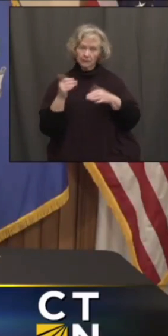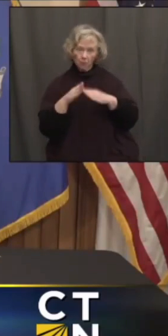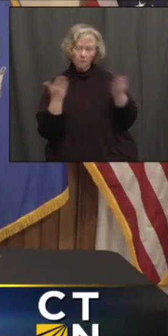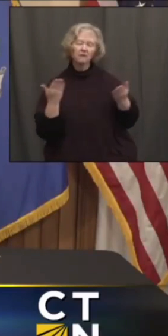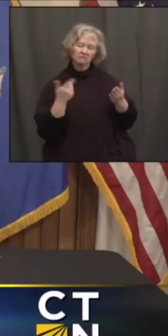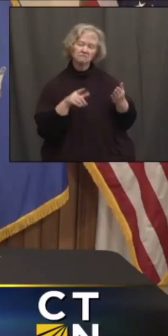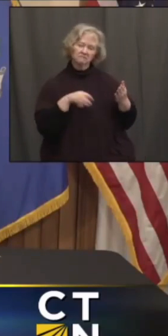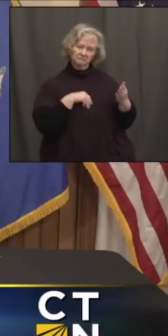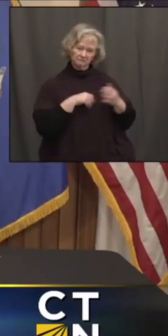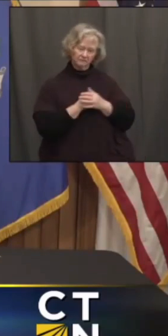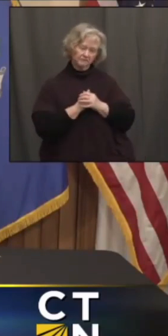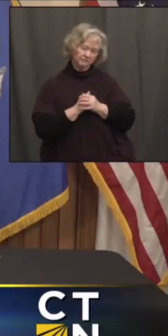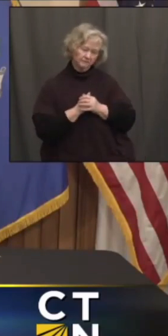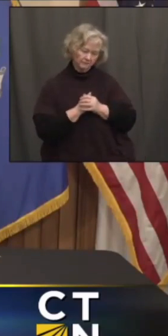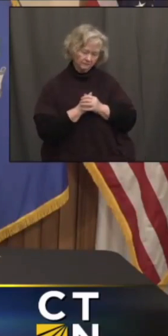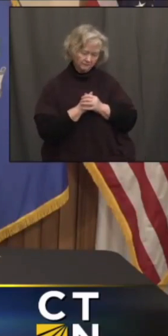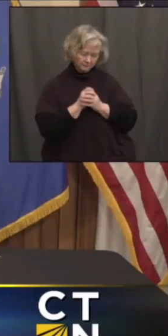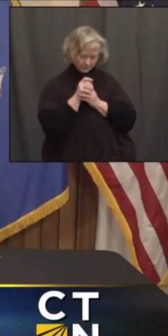Thank you.